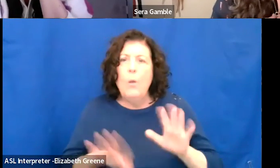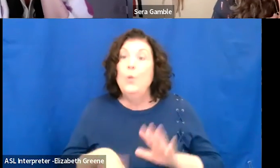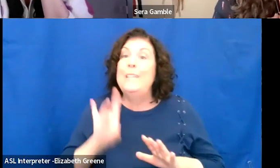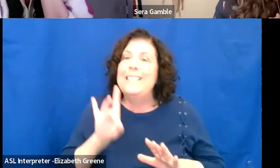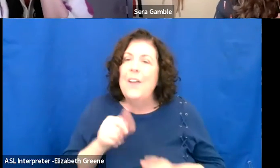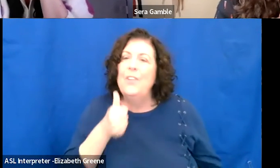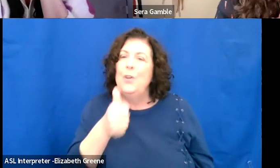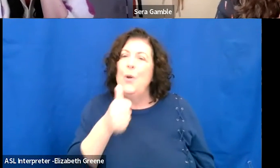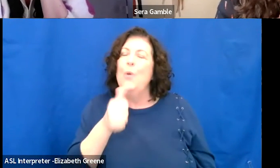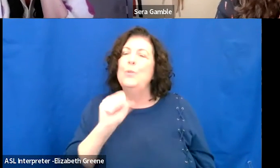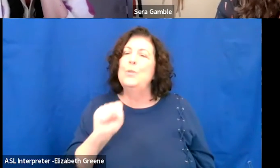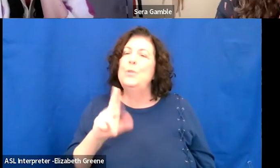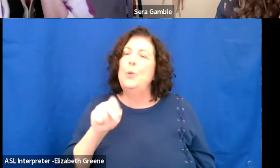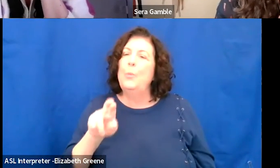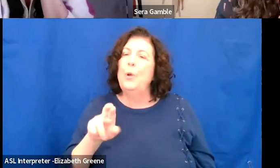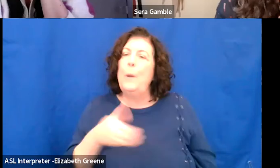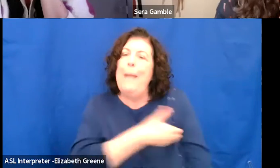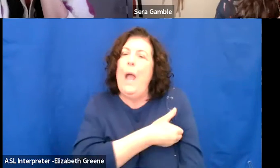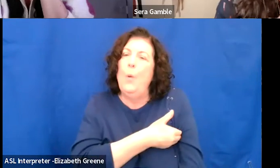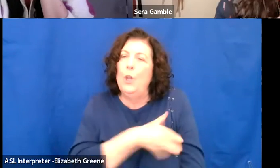your thing is that you do really well.